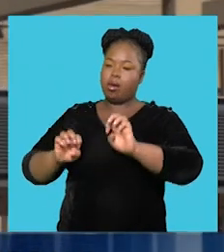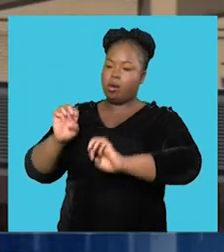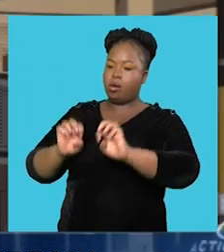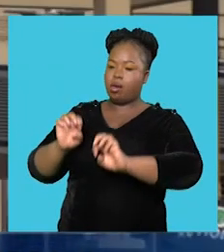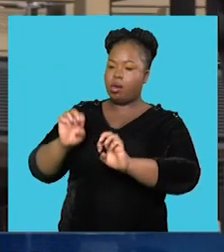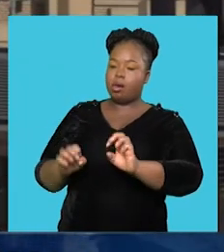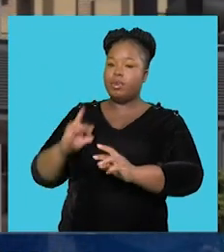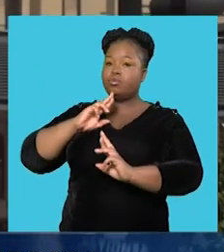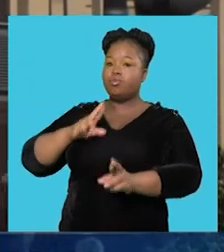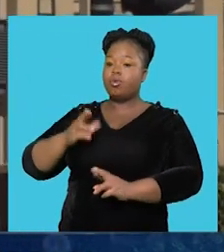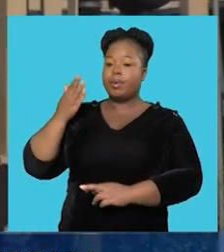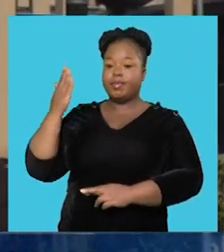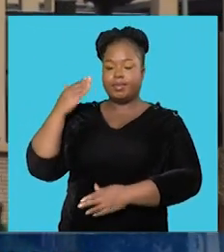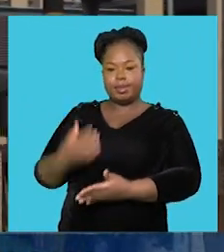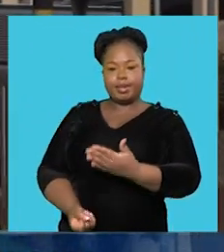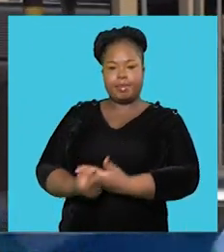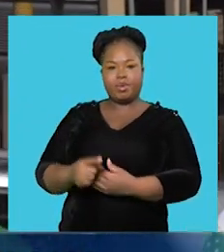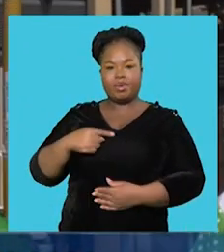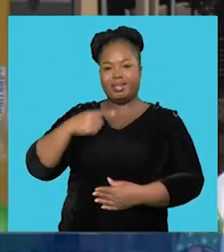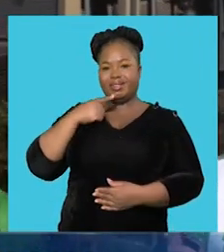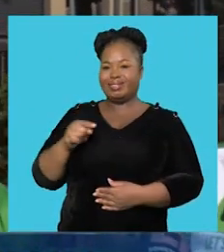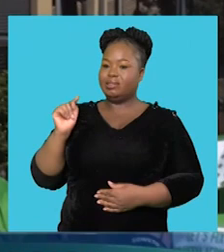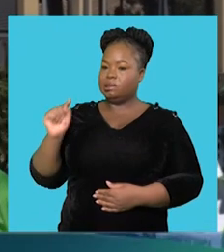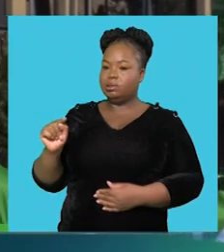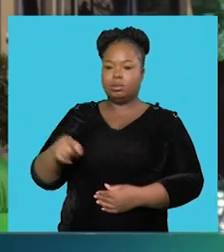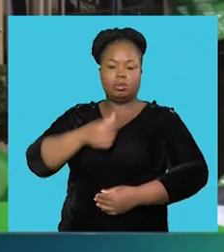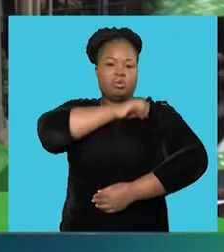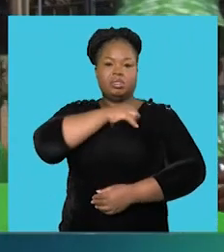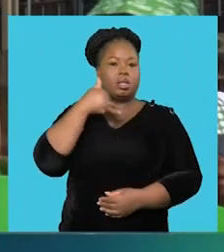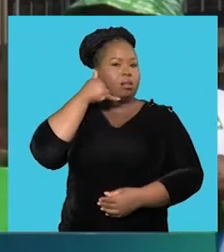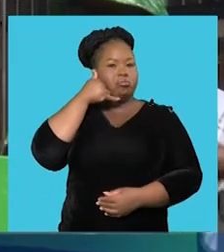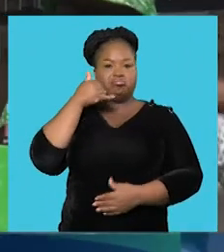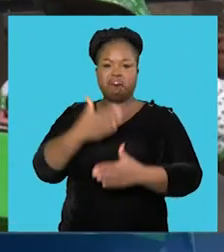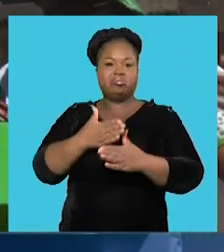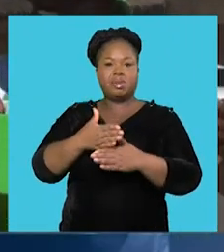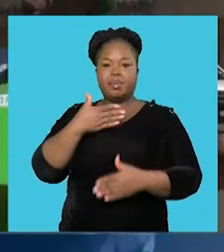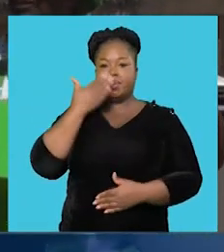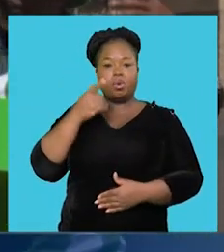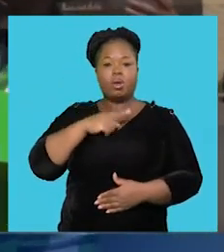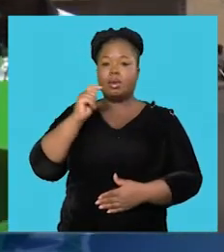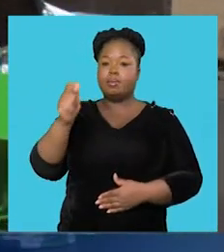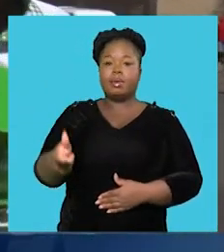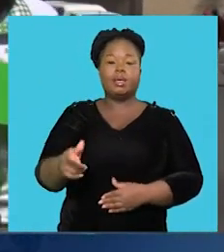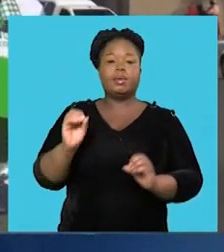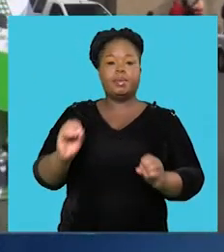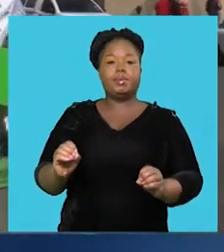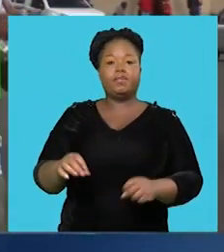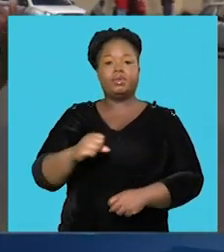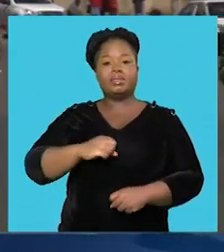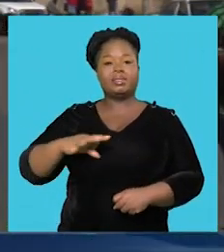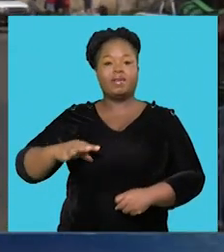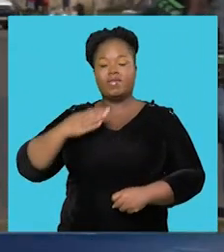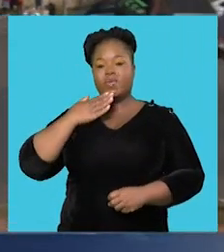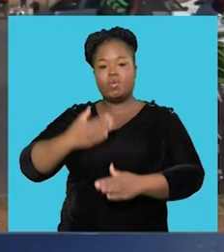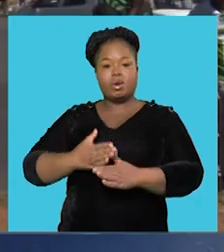ezithe zavela zokuba iminxeba kwesi sibhedlele ayisebenzi ngenxa yokungahlawulwa kwemali kubaboneleli